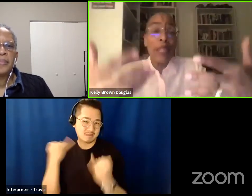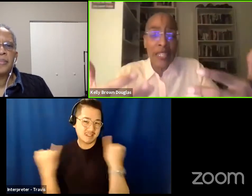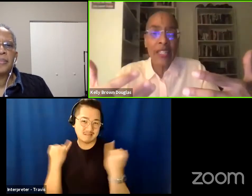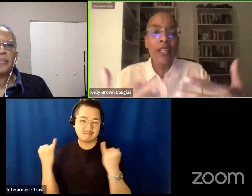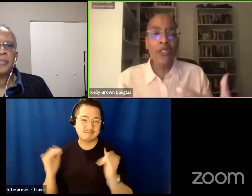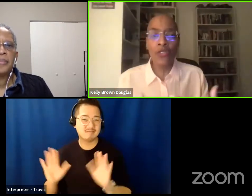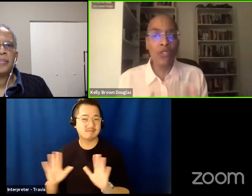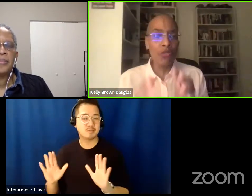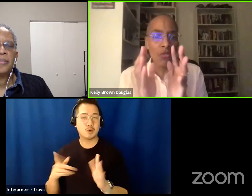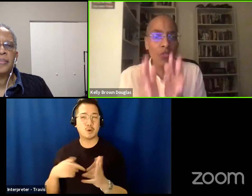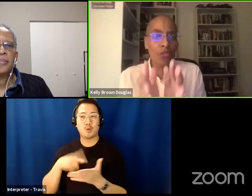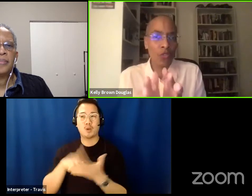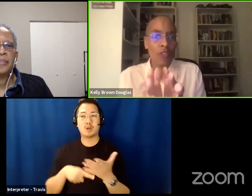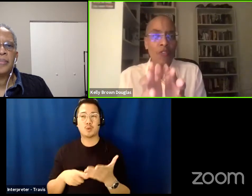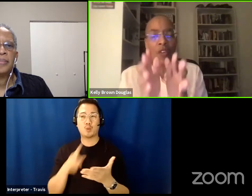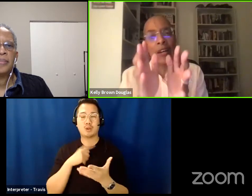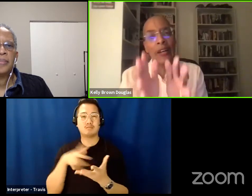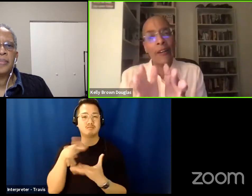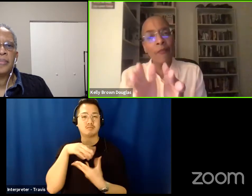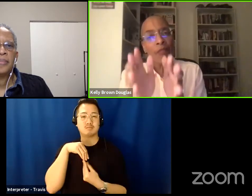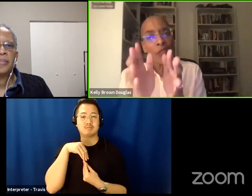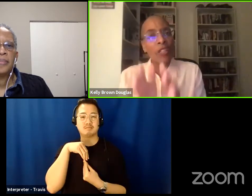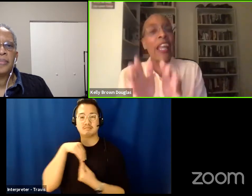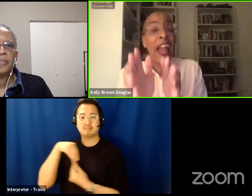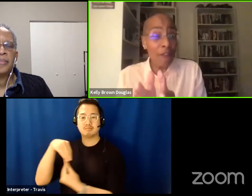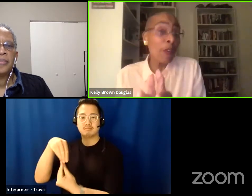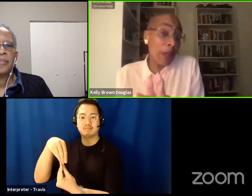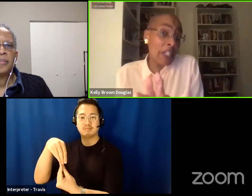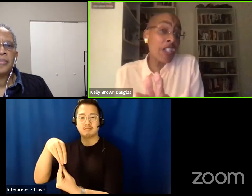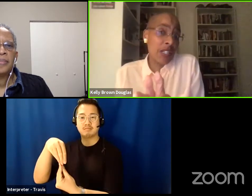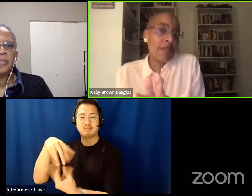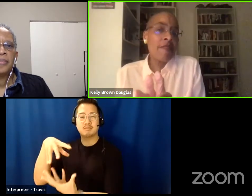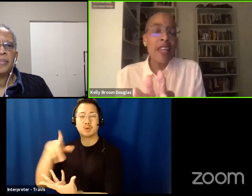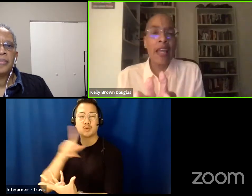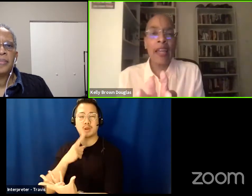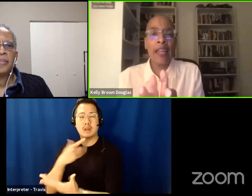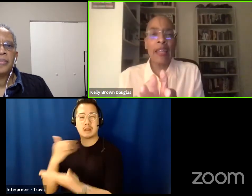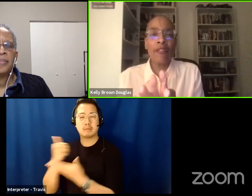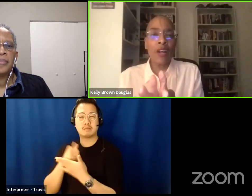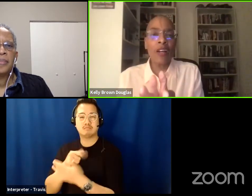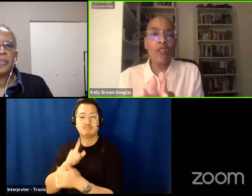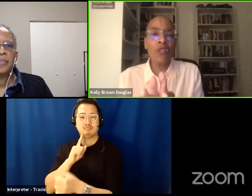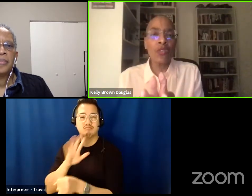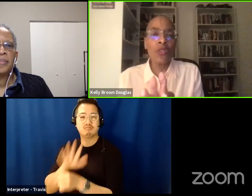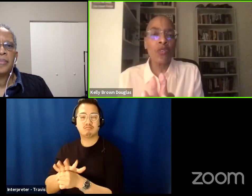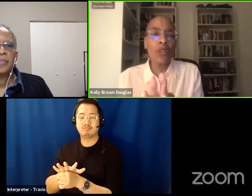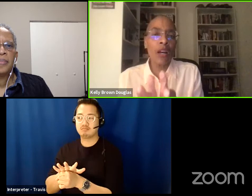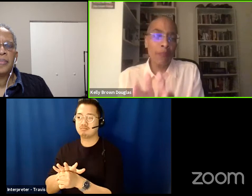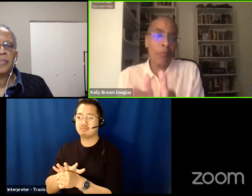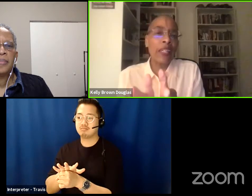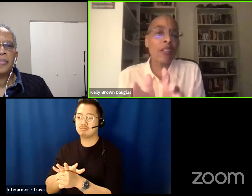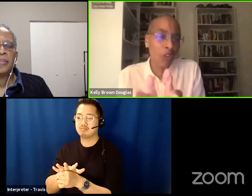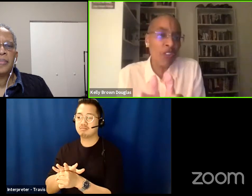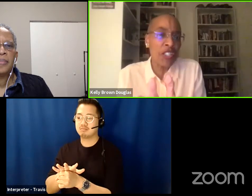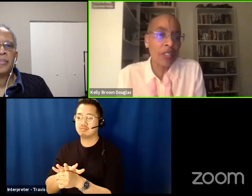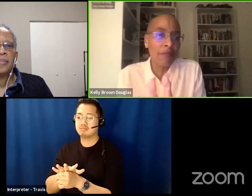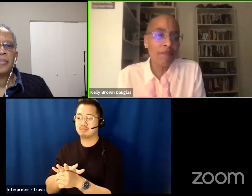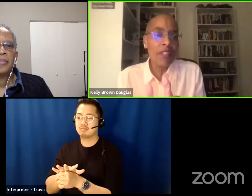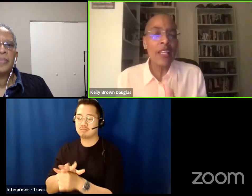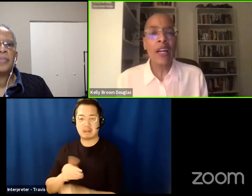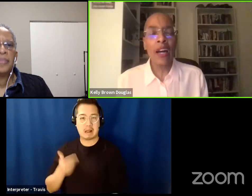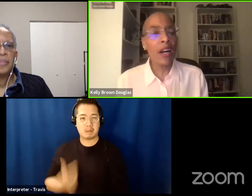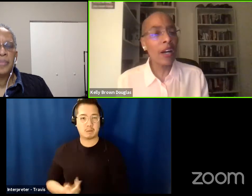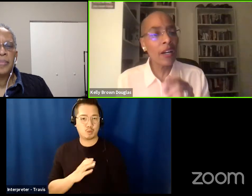brought me to sort of really affirmation of being